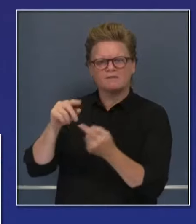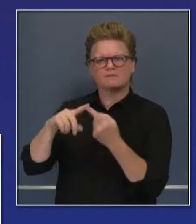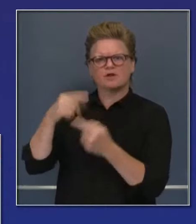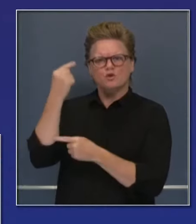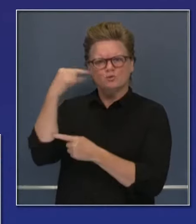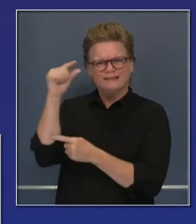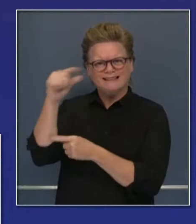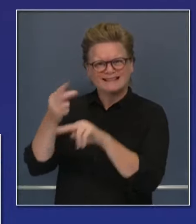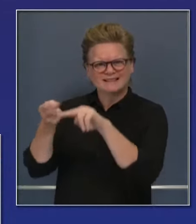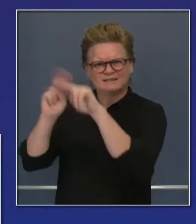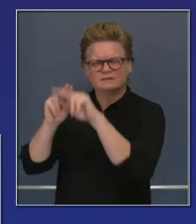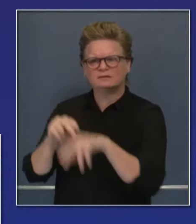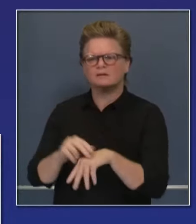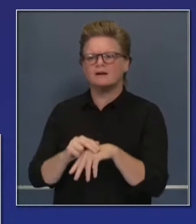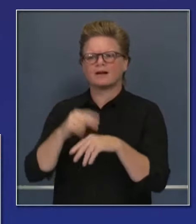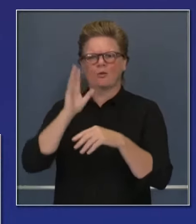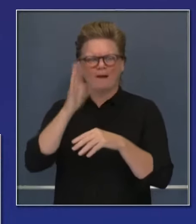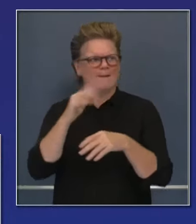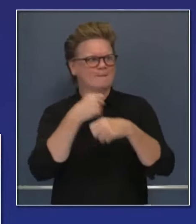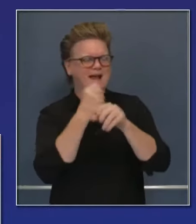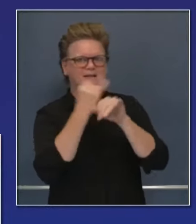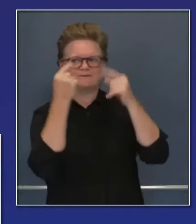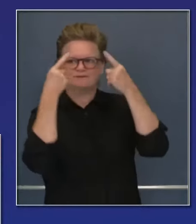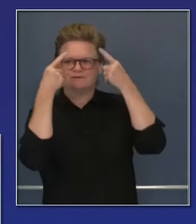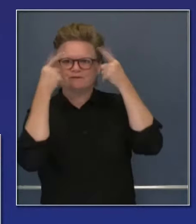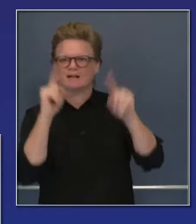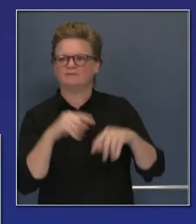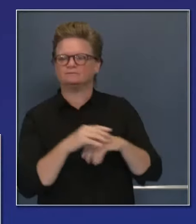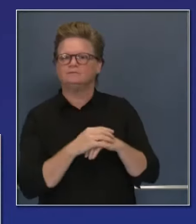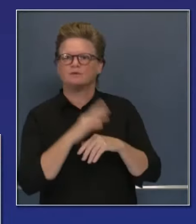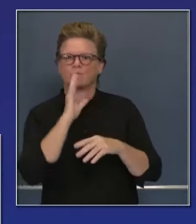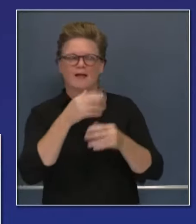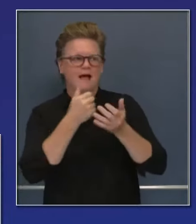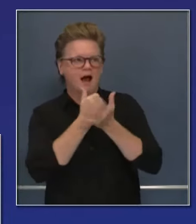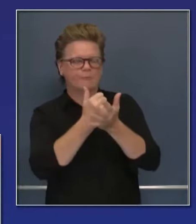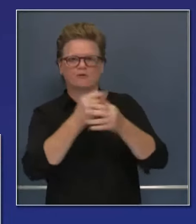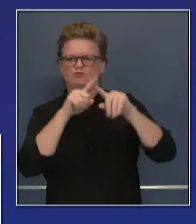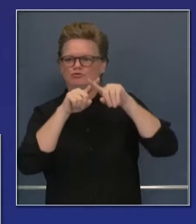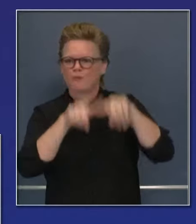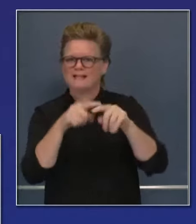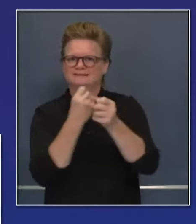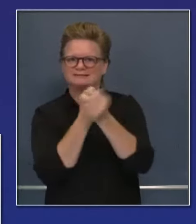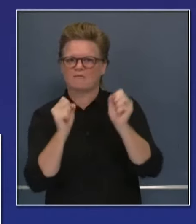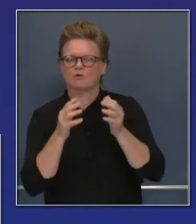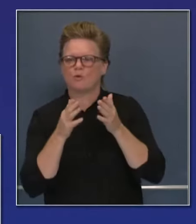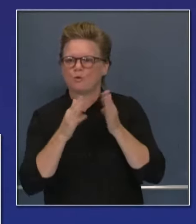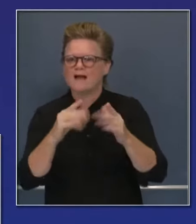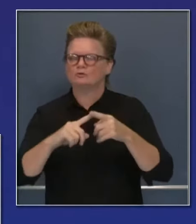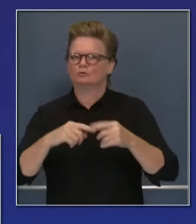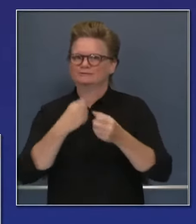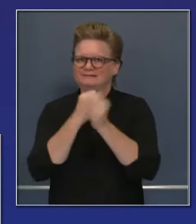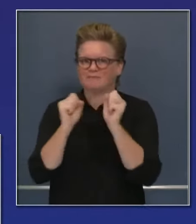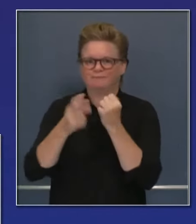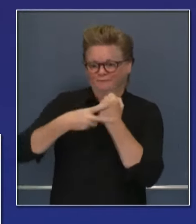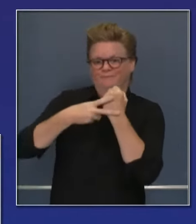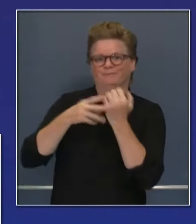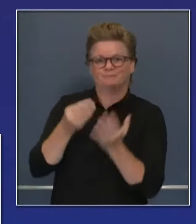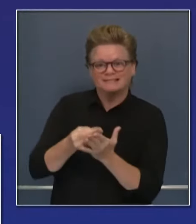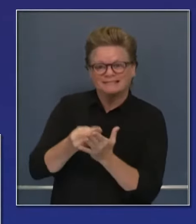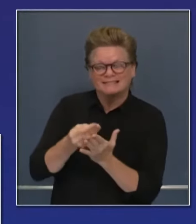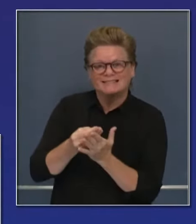sure we do it effectively and reliably and safely, with cost considerations always in mind. But